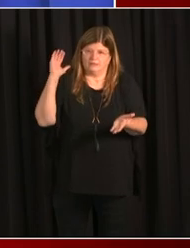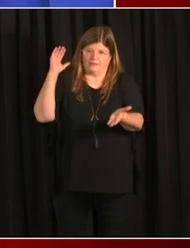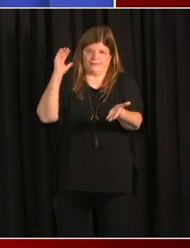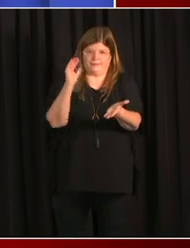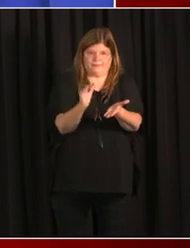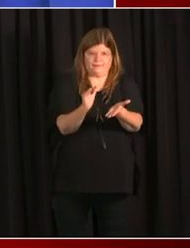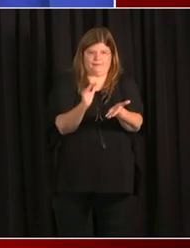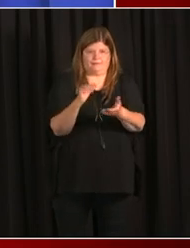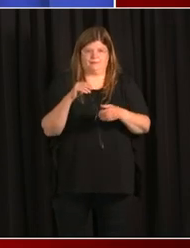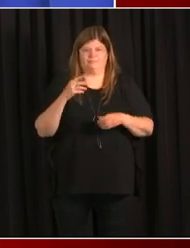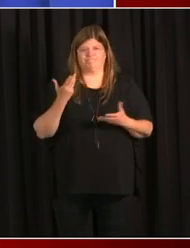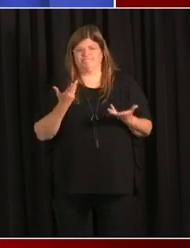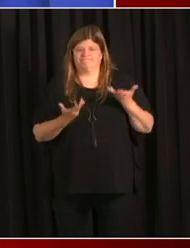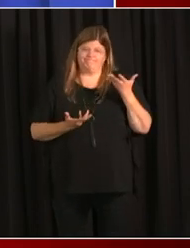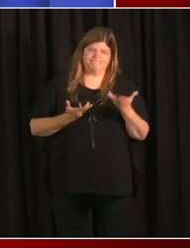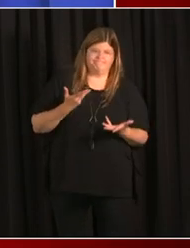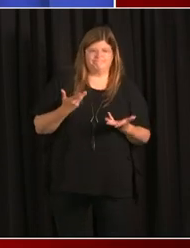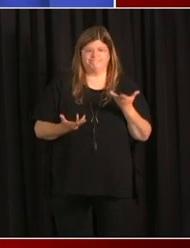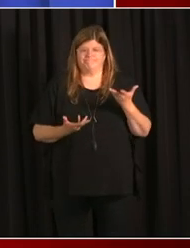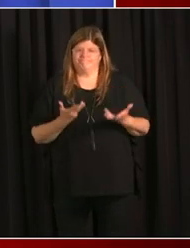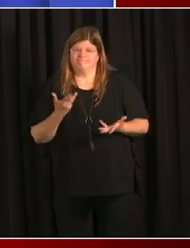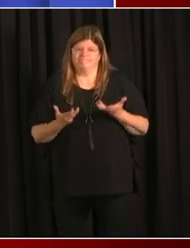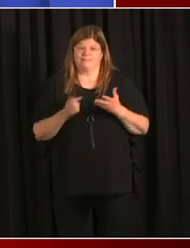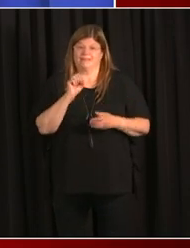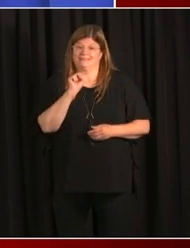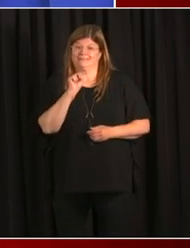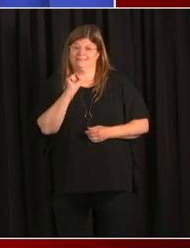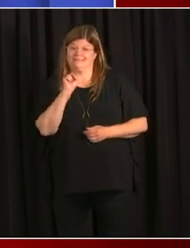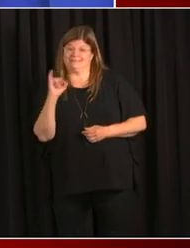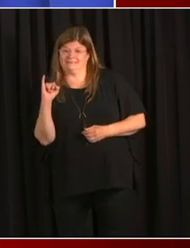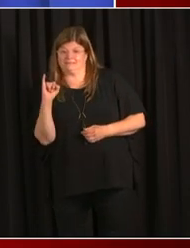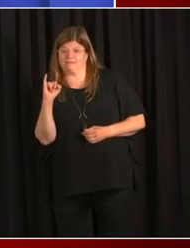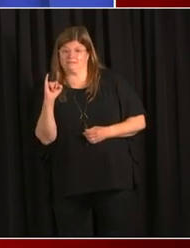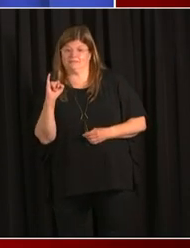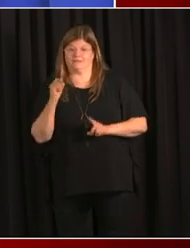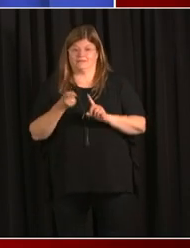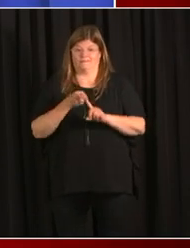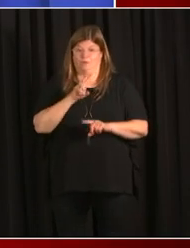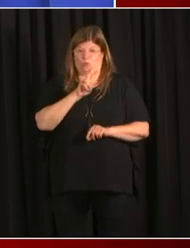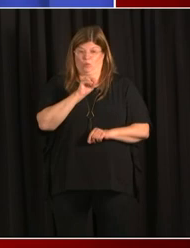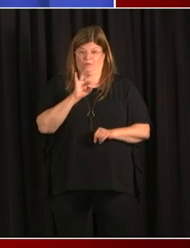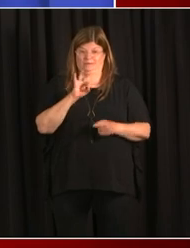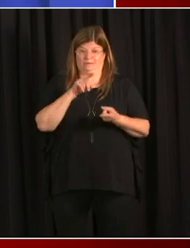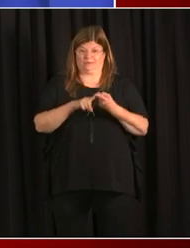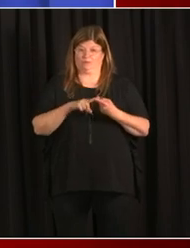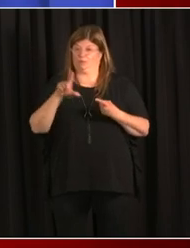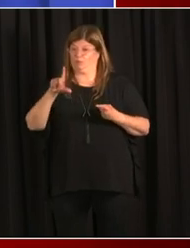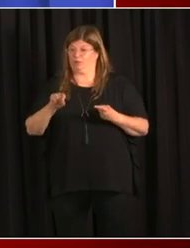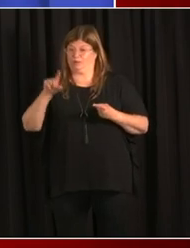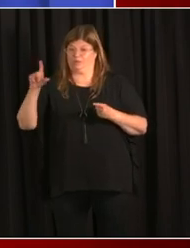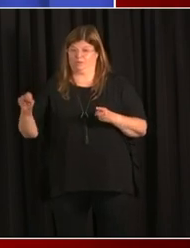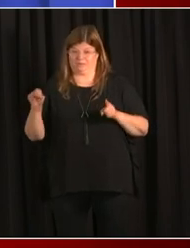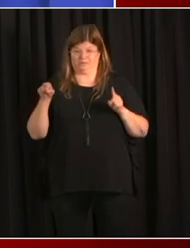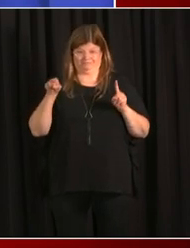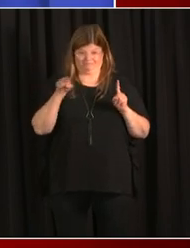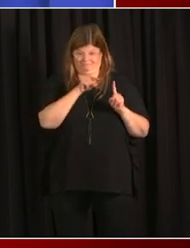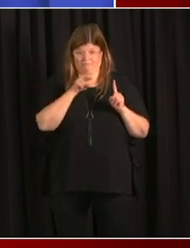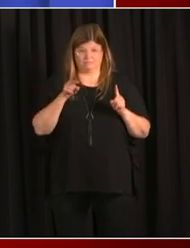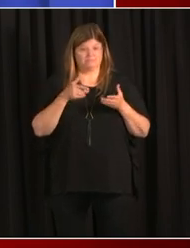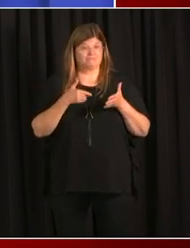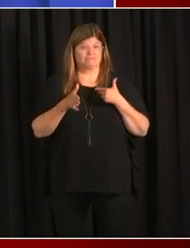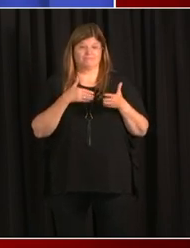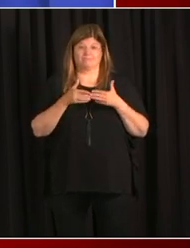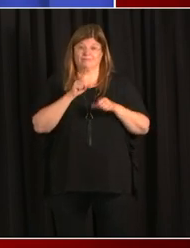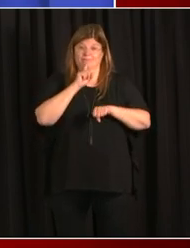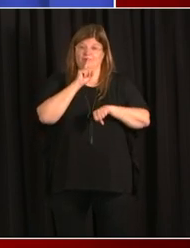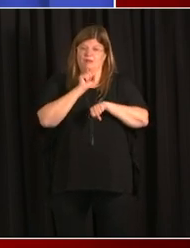in sexually transmitted infections from 2019 to 2020. And even if so, it will